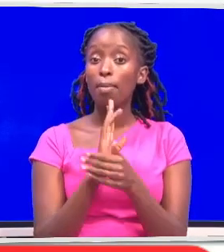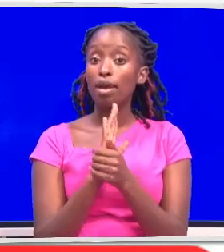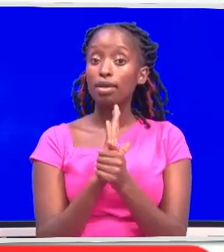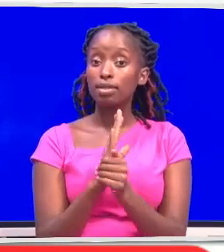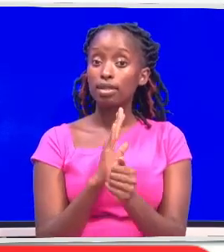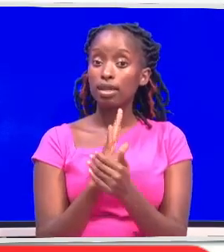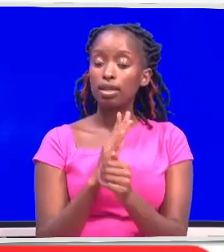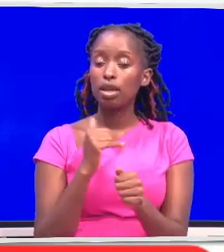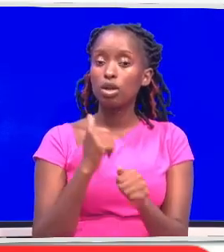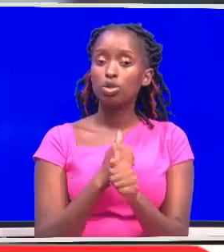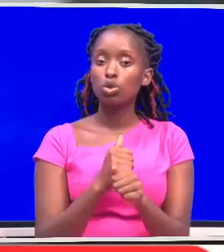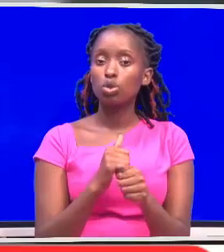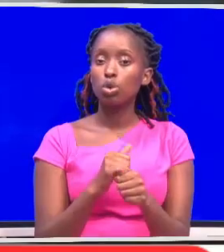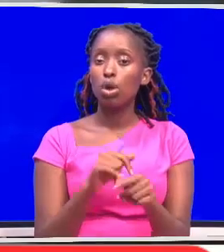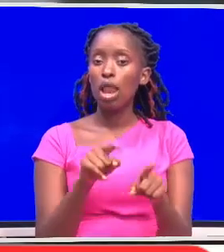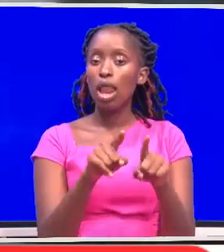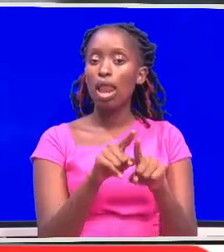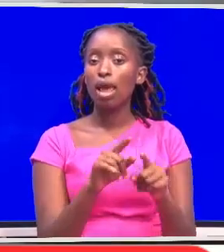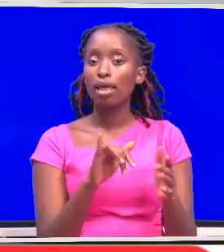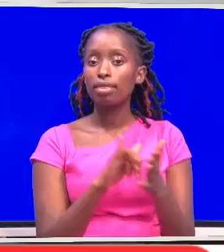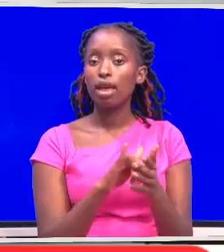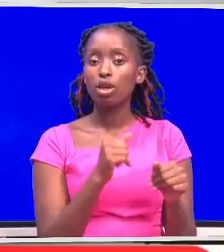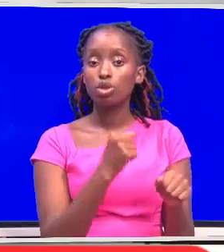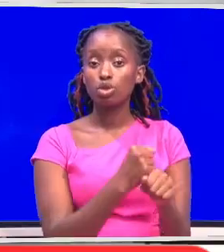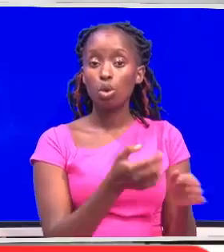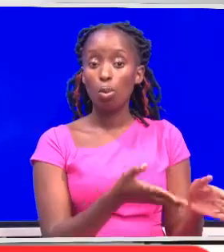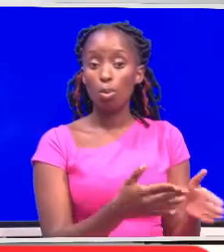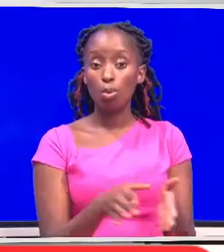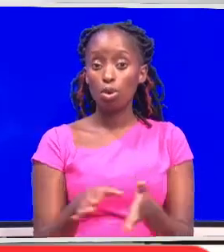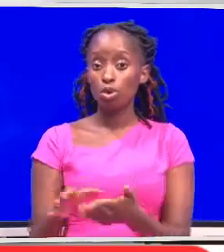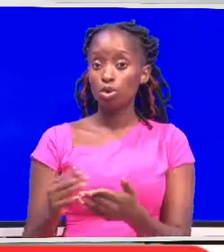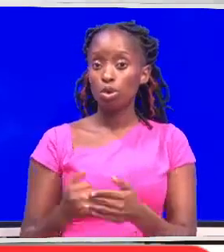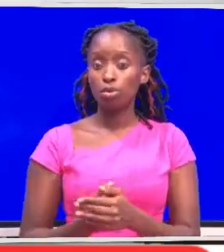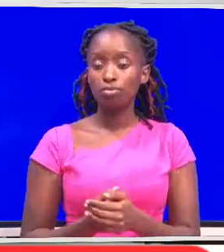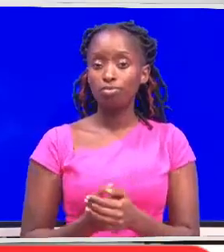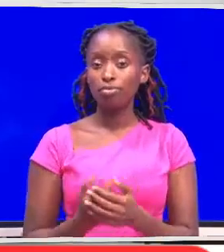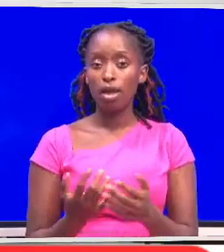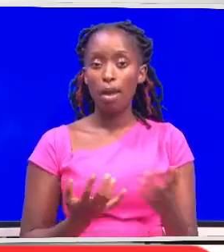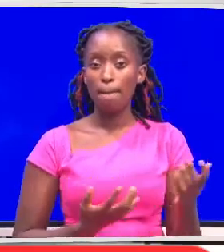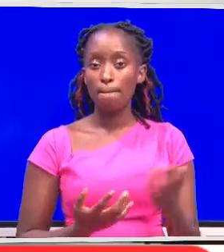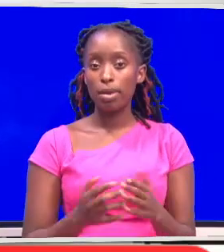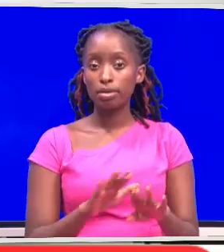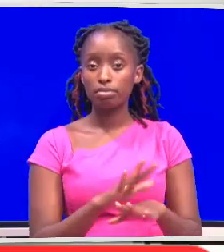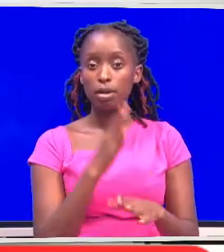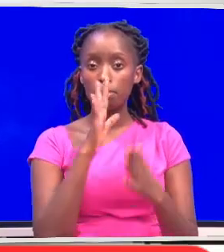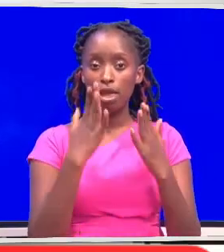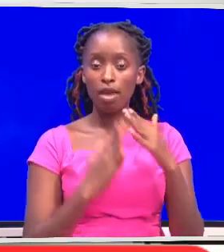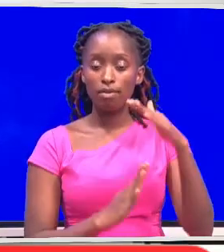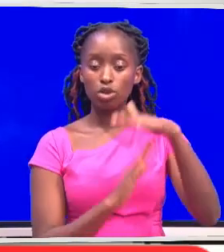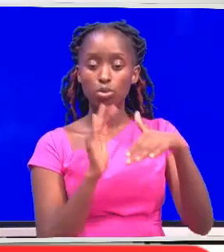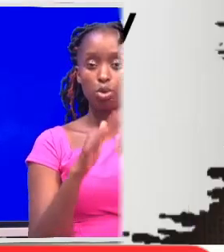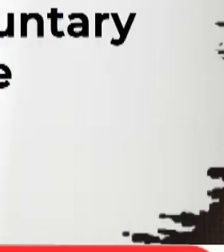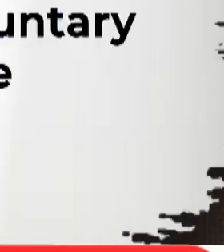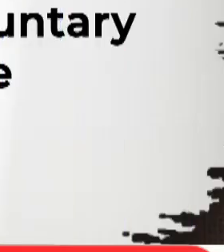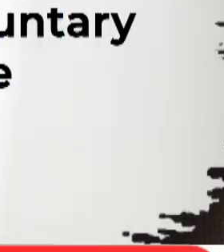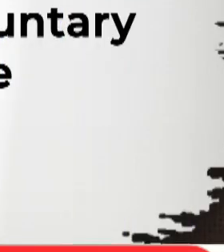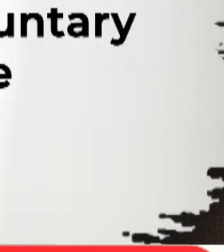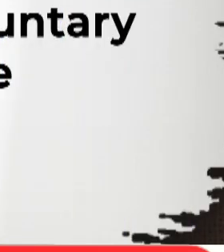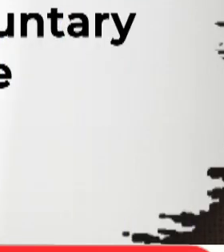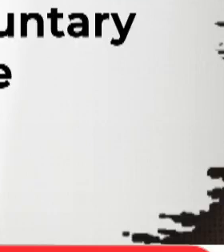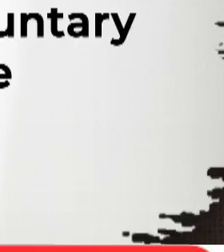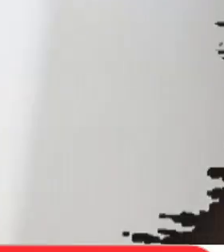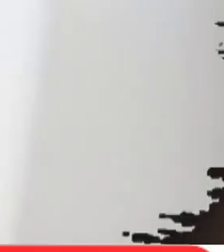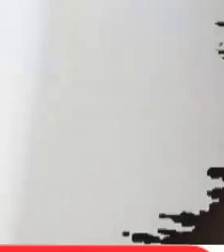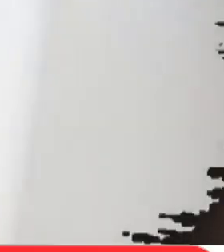such kind of job opportunities. The business environment has been a headwind when we take a look at the cost of operating business. The government